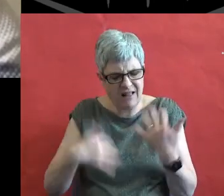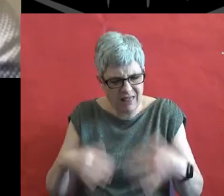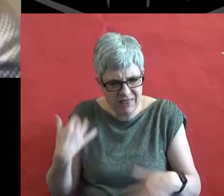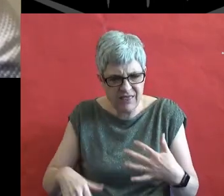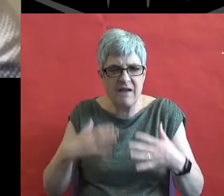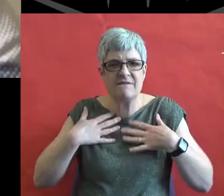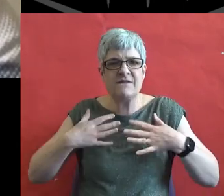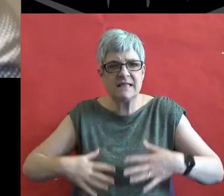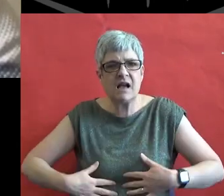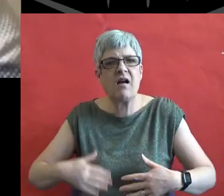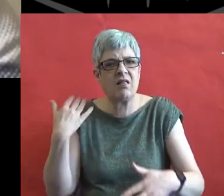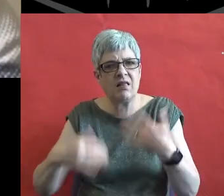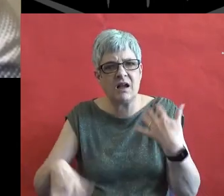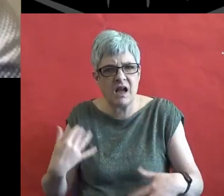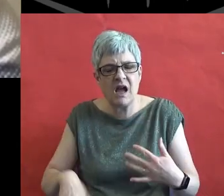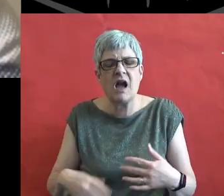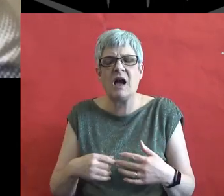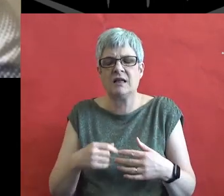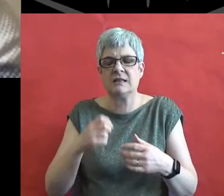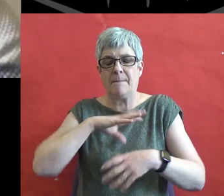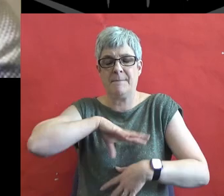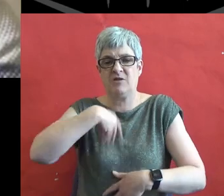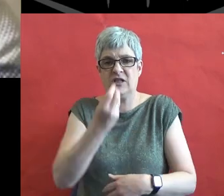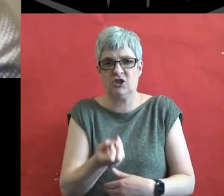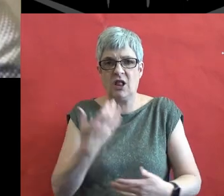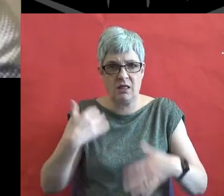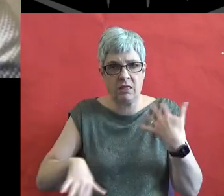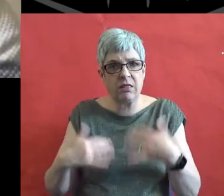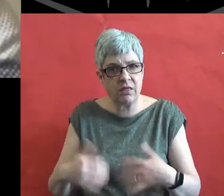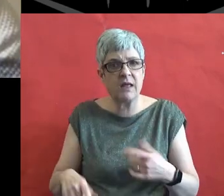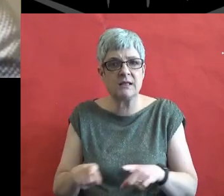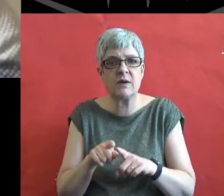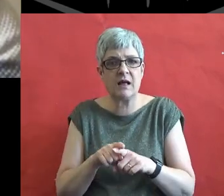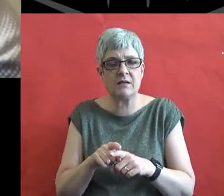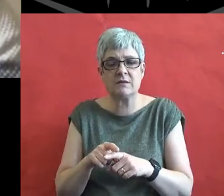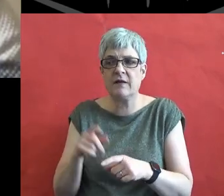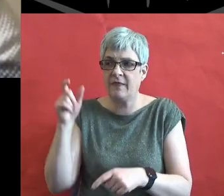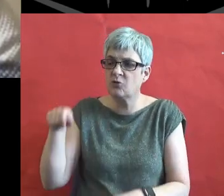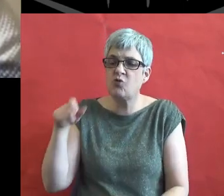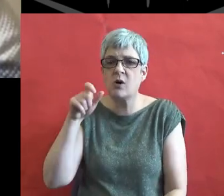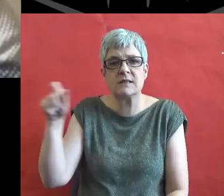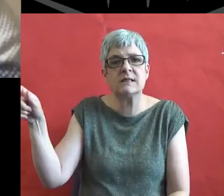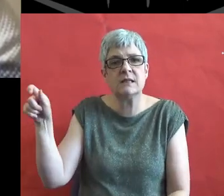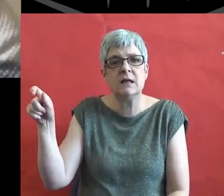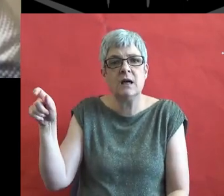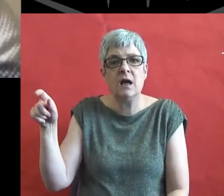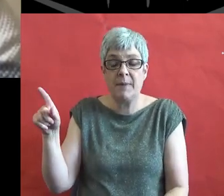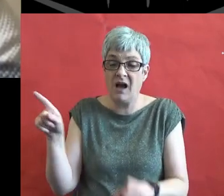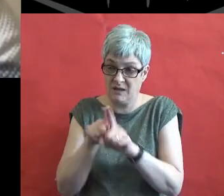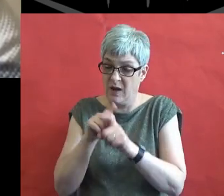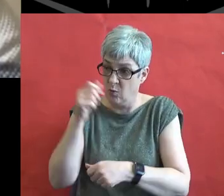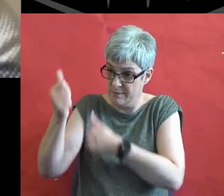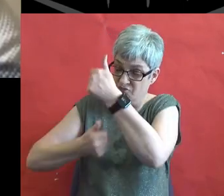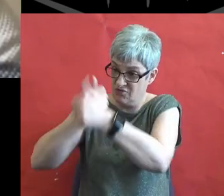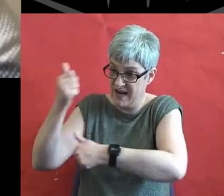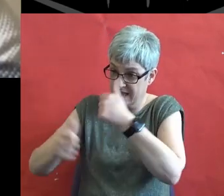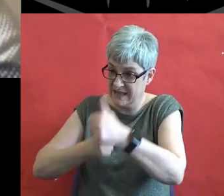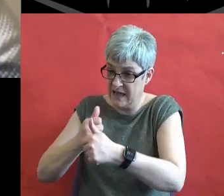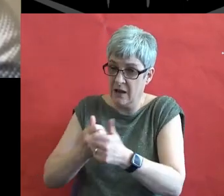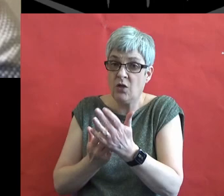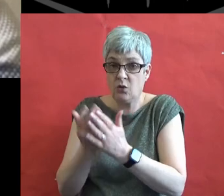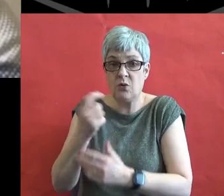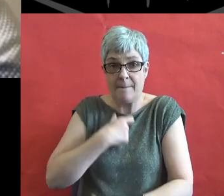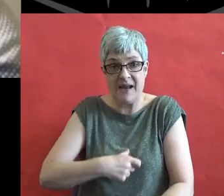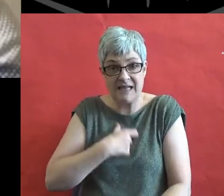torture, and the spiritual torment involved in the cross. But above all, we praise you that you did that through a person as